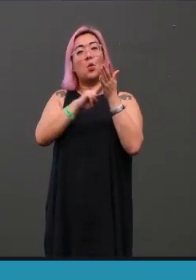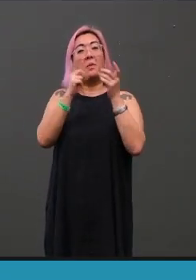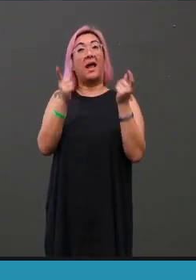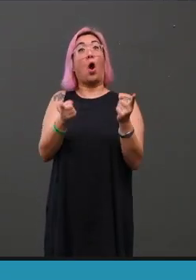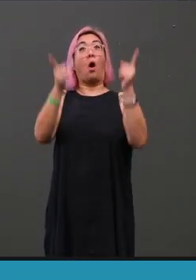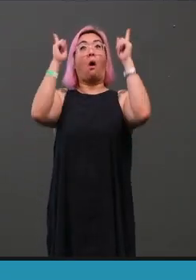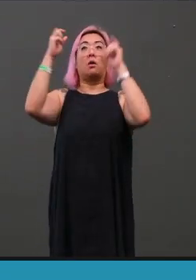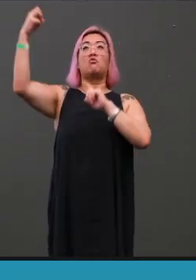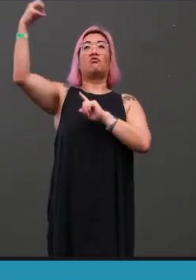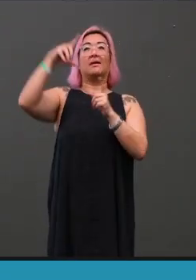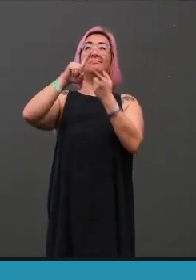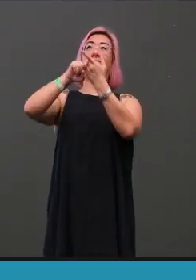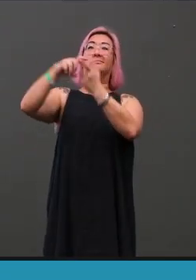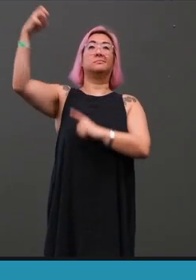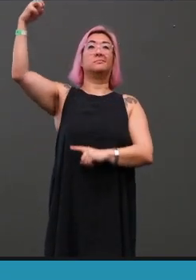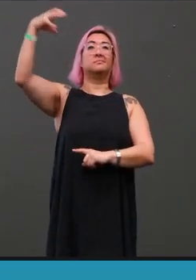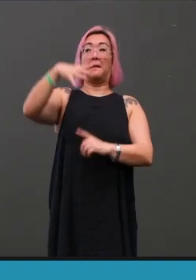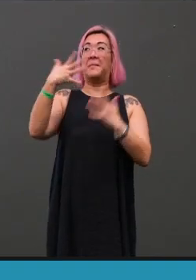the right here.